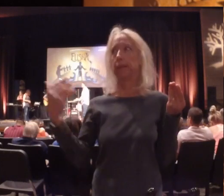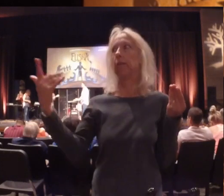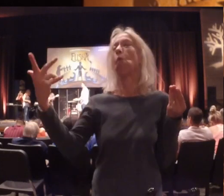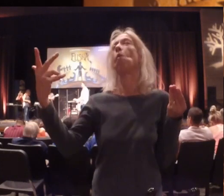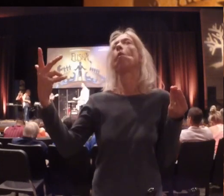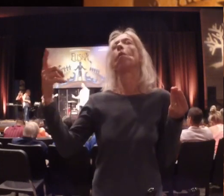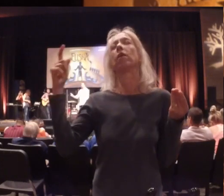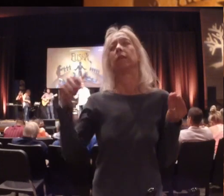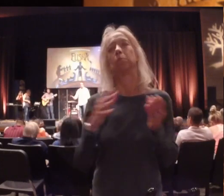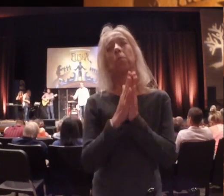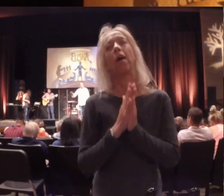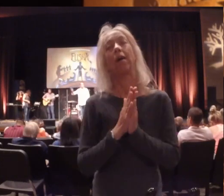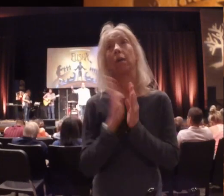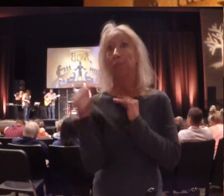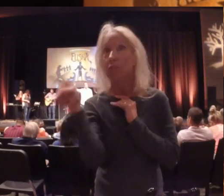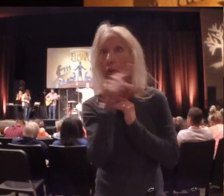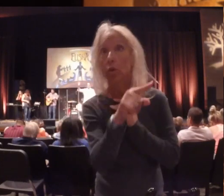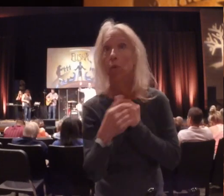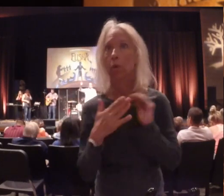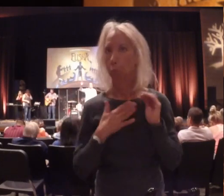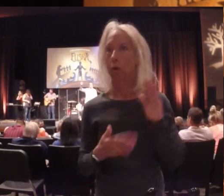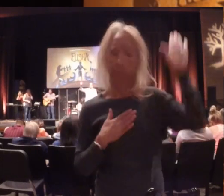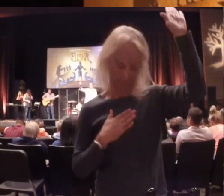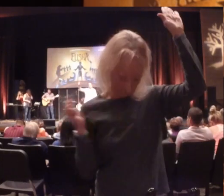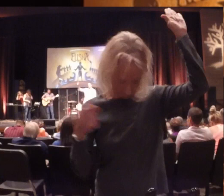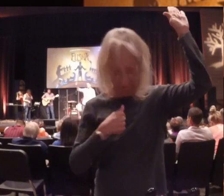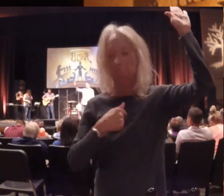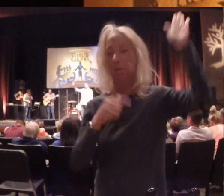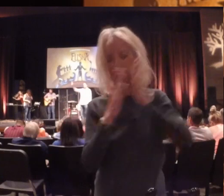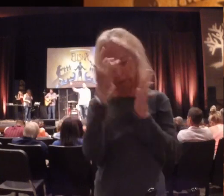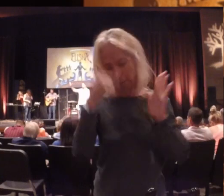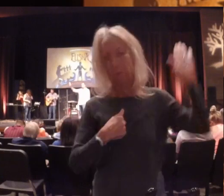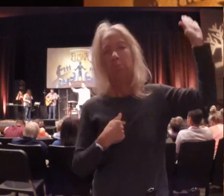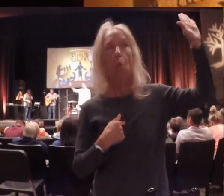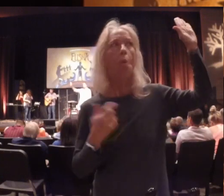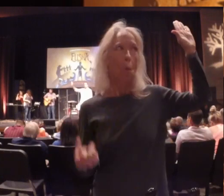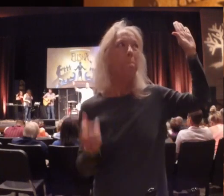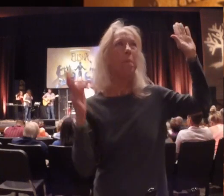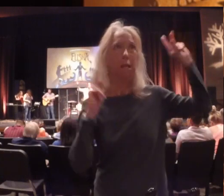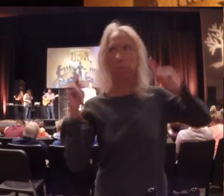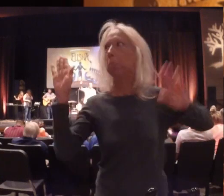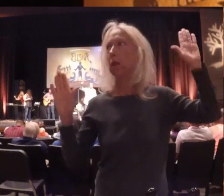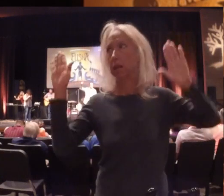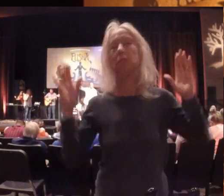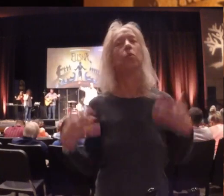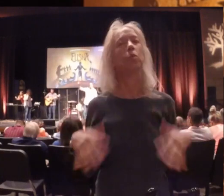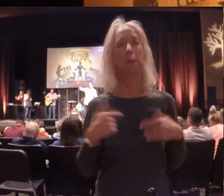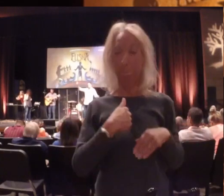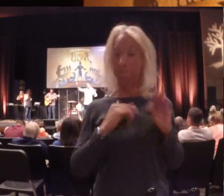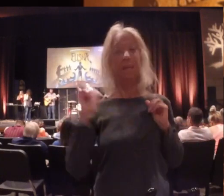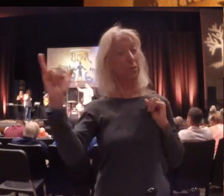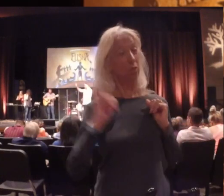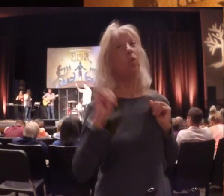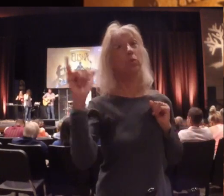week. I needed to hear this. I need prayer this week. If that's you, will you just lift your hand and say, yep, that's me, Gary. I need prayer in this. Hands all over the place.